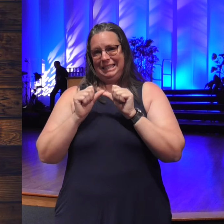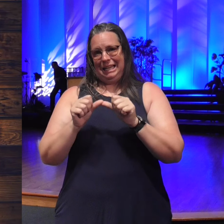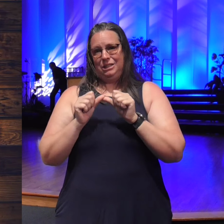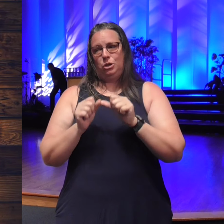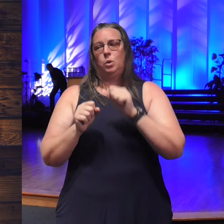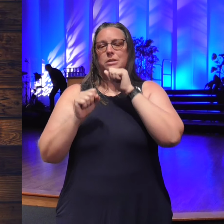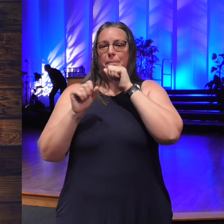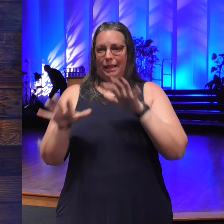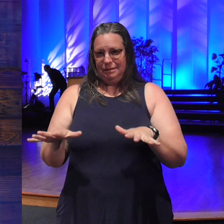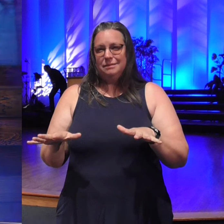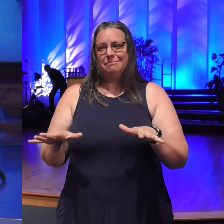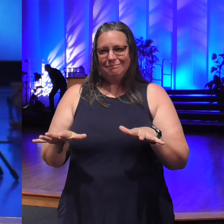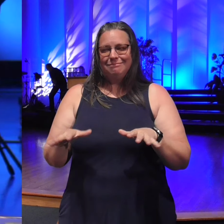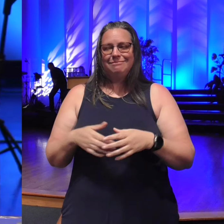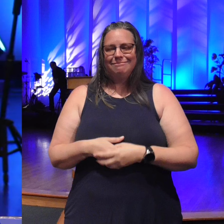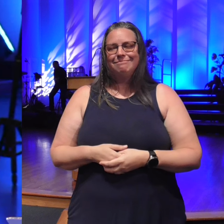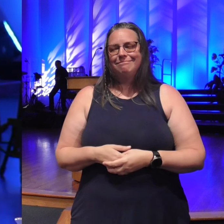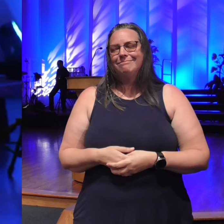those who love her.